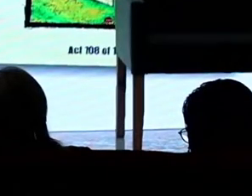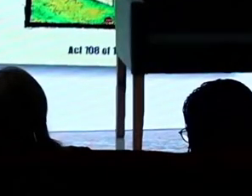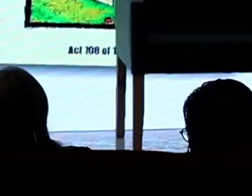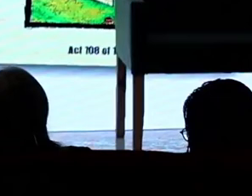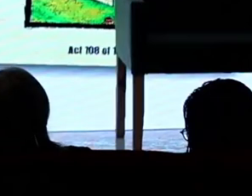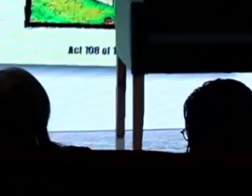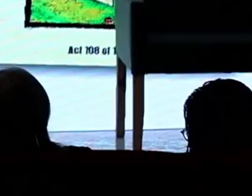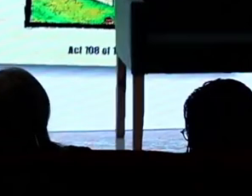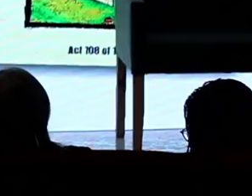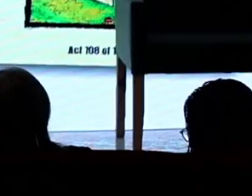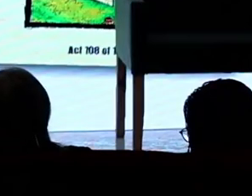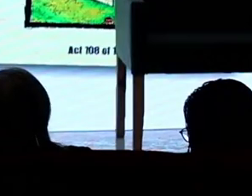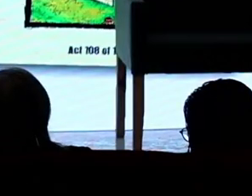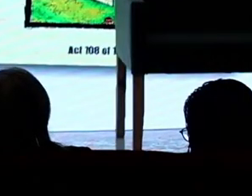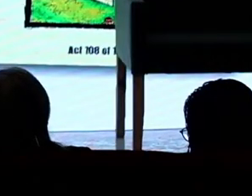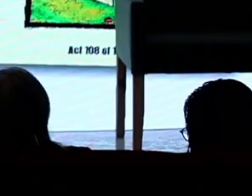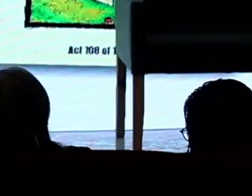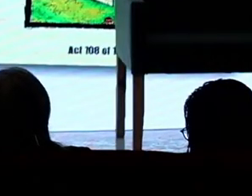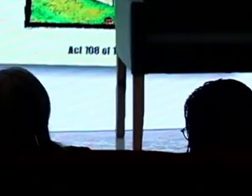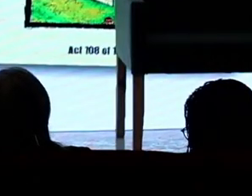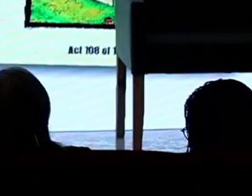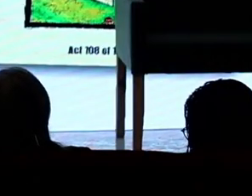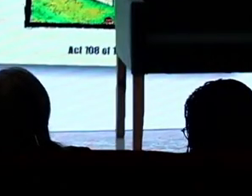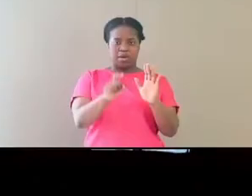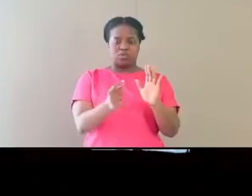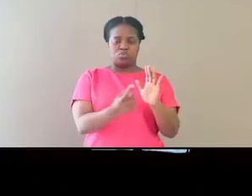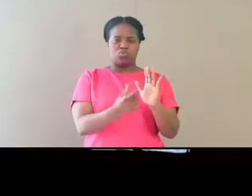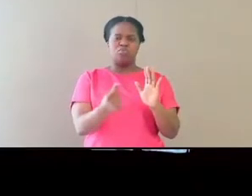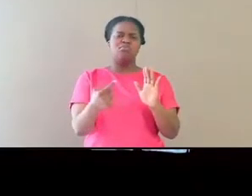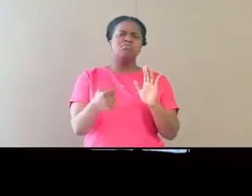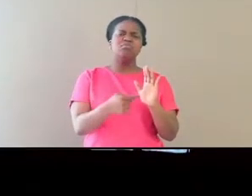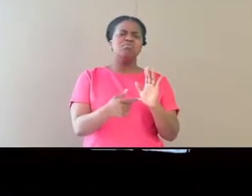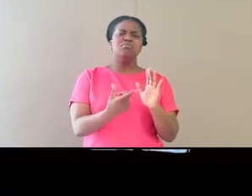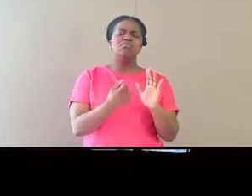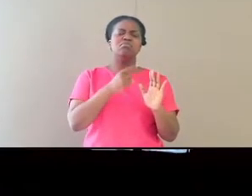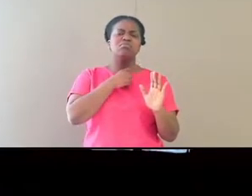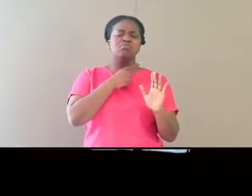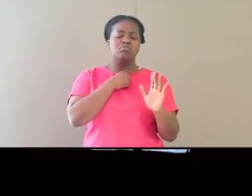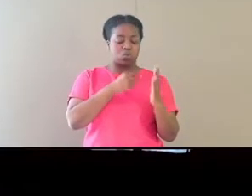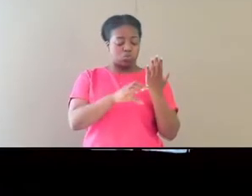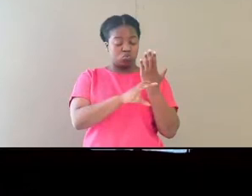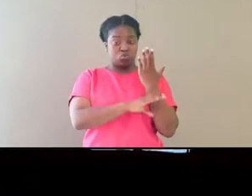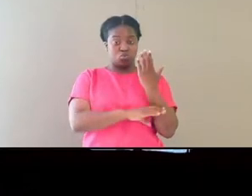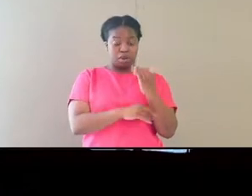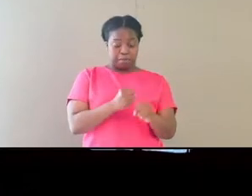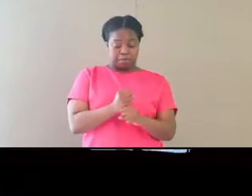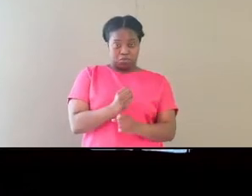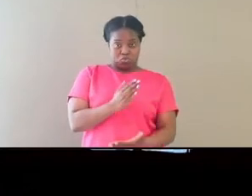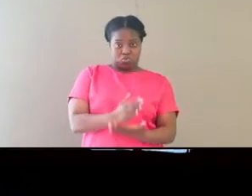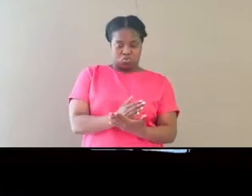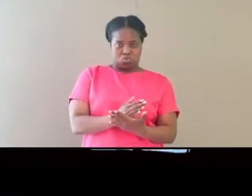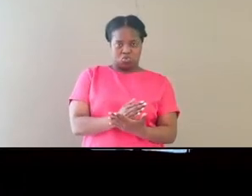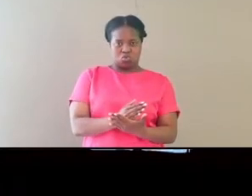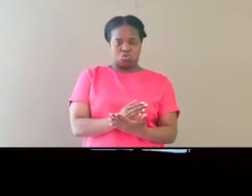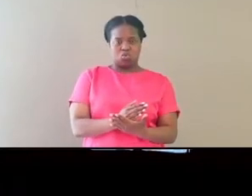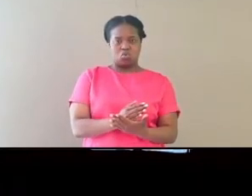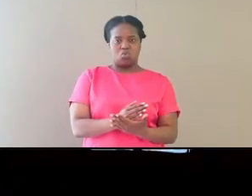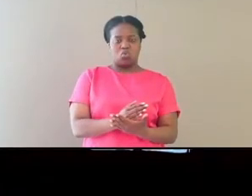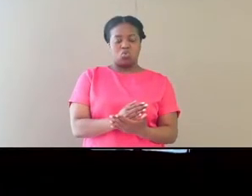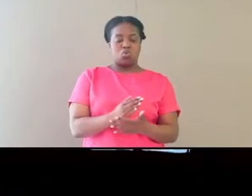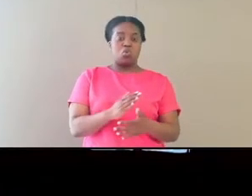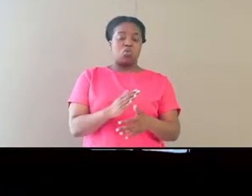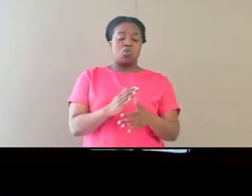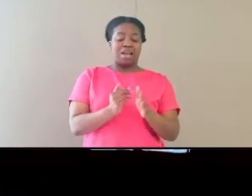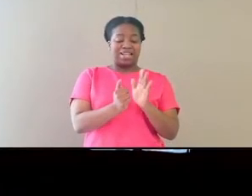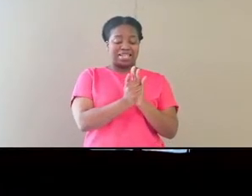law. And this was done in order to ensure that our Constitution could actually achieve its transformative agenda